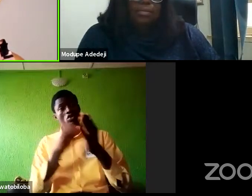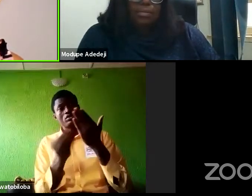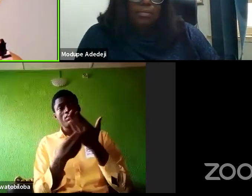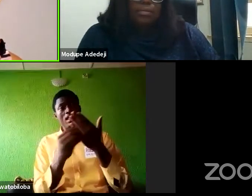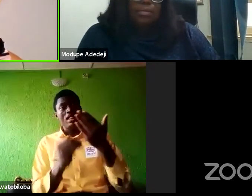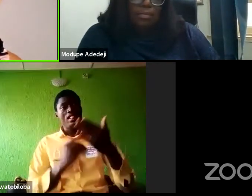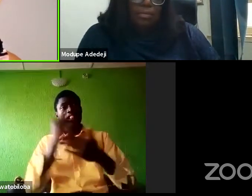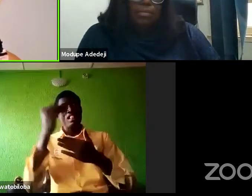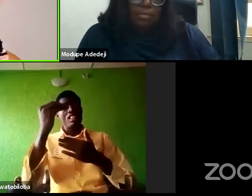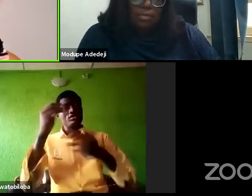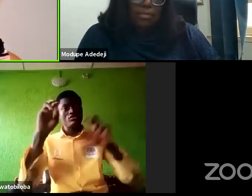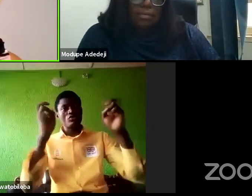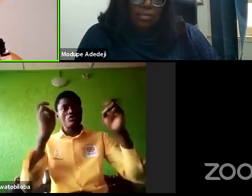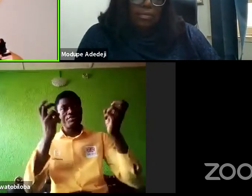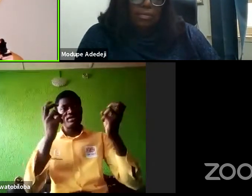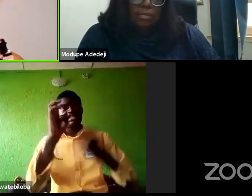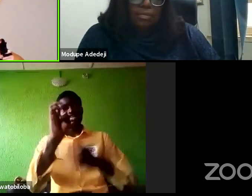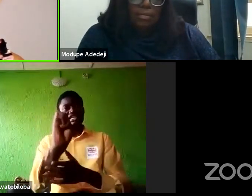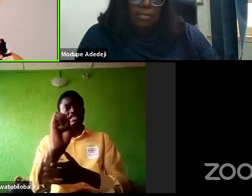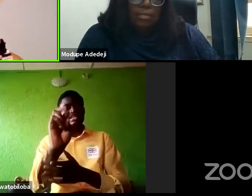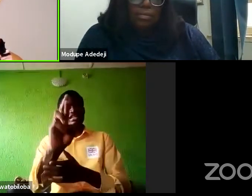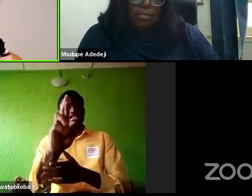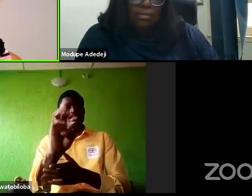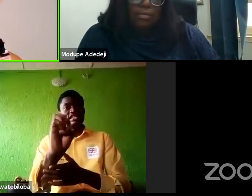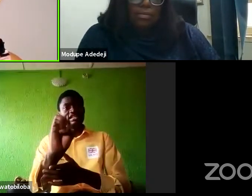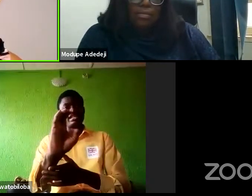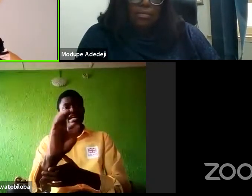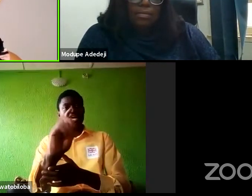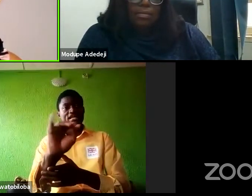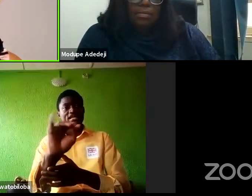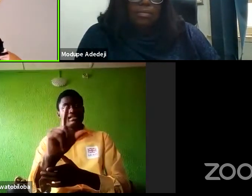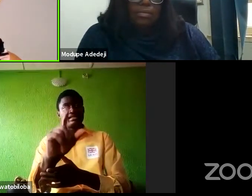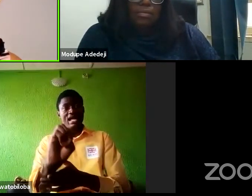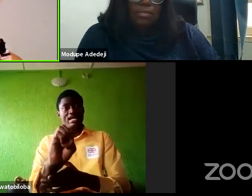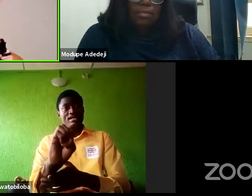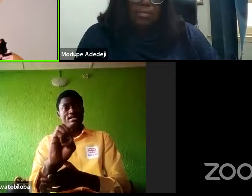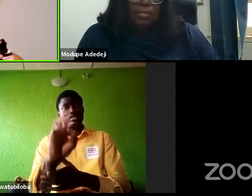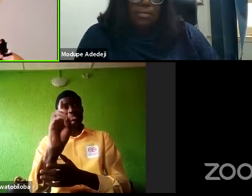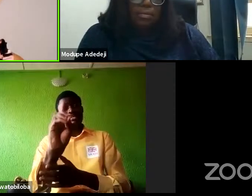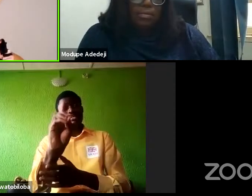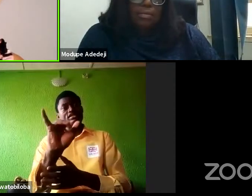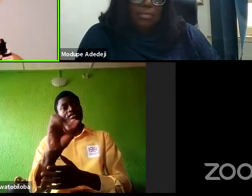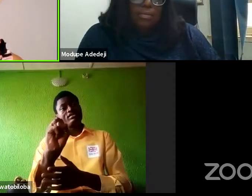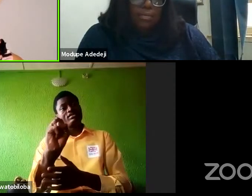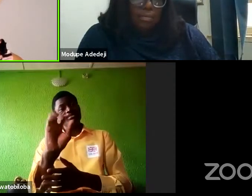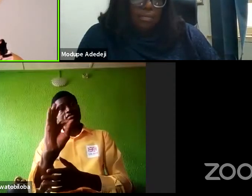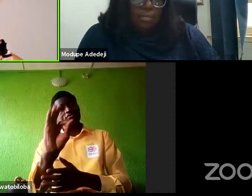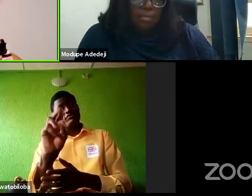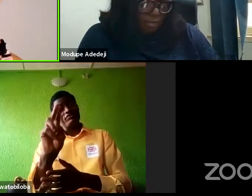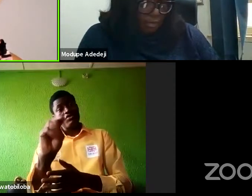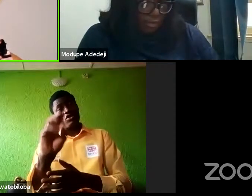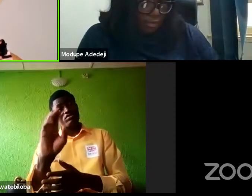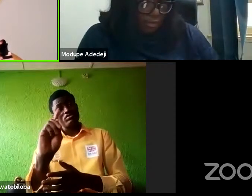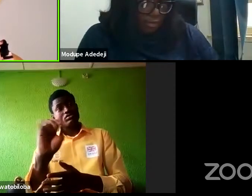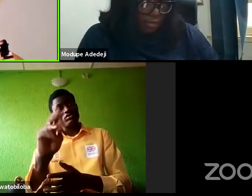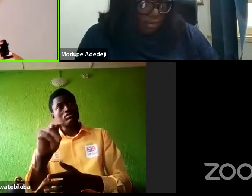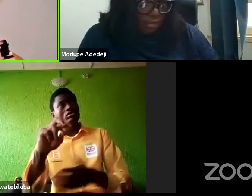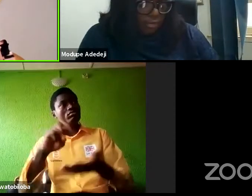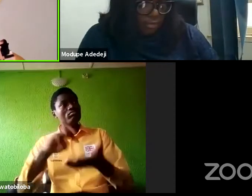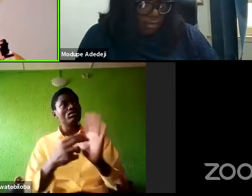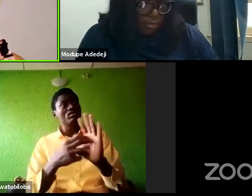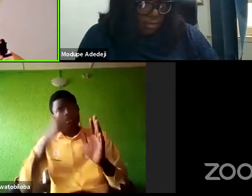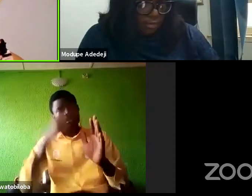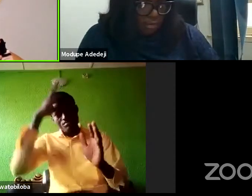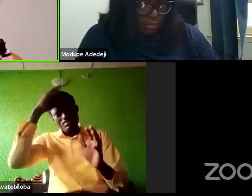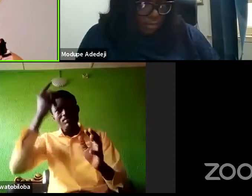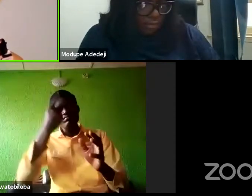be talking about. We're going to be talking about erectile dysfunction. So please, when you get the notification, follow us, subscribe to our